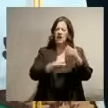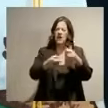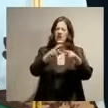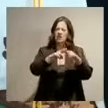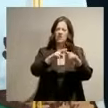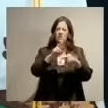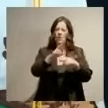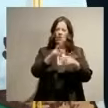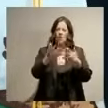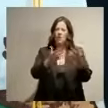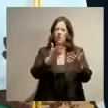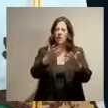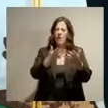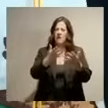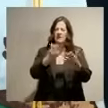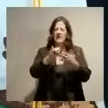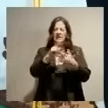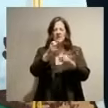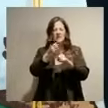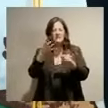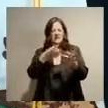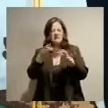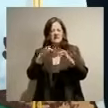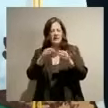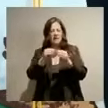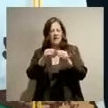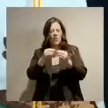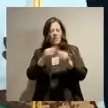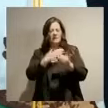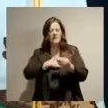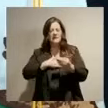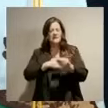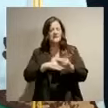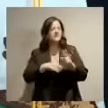later? Can you kind of get into that a little bit? So